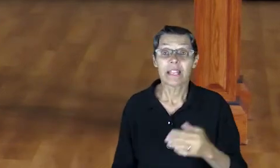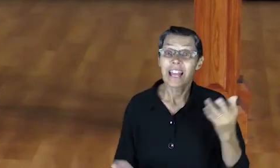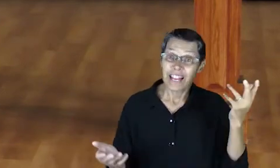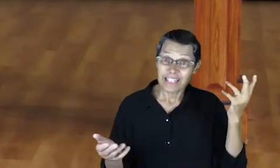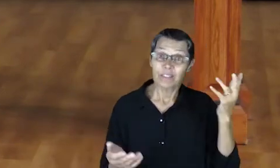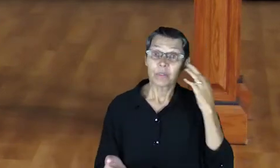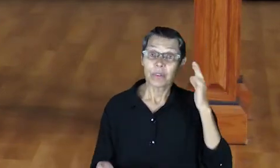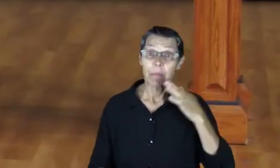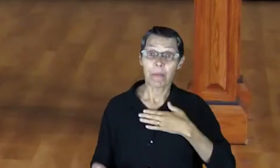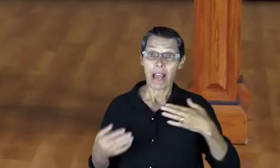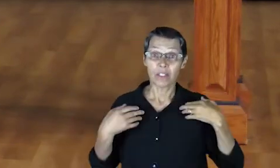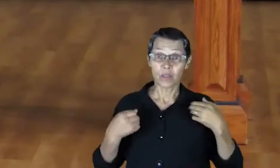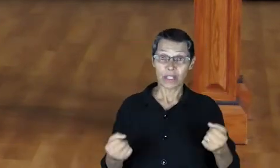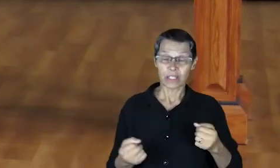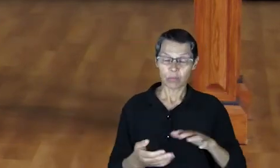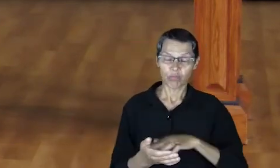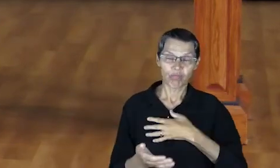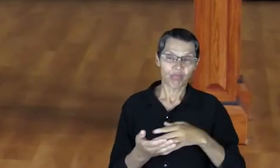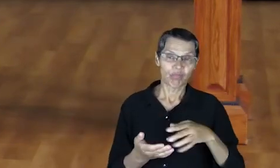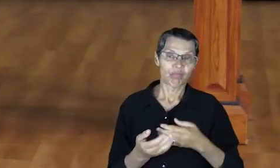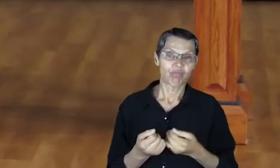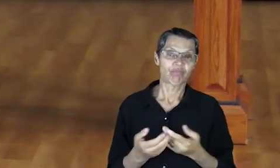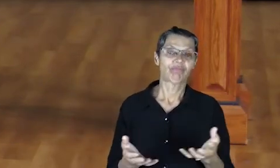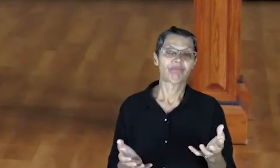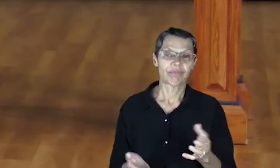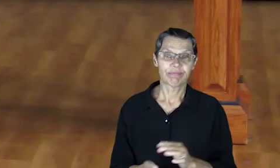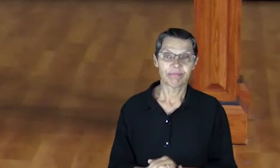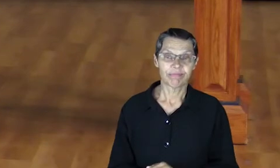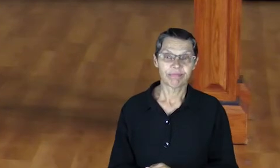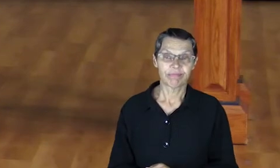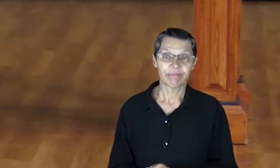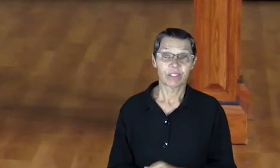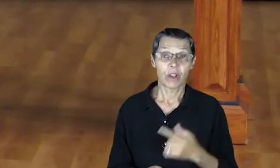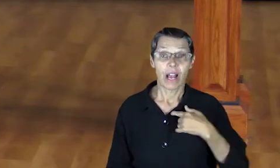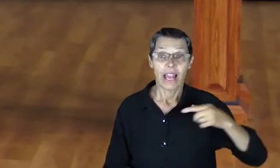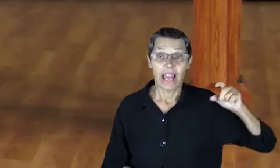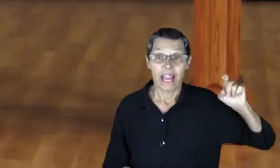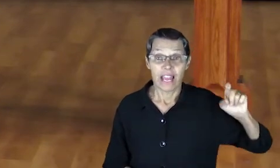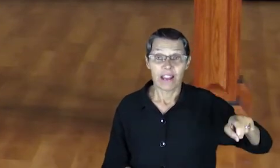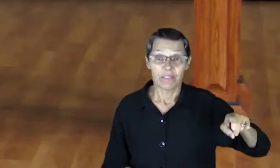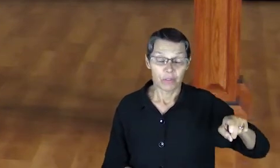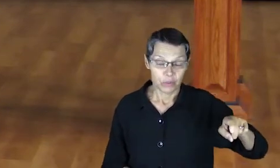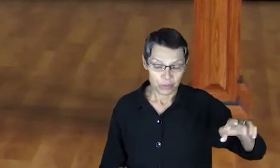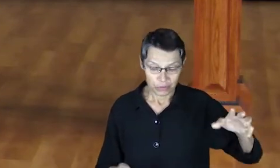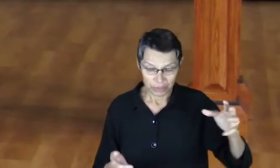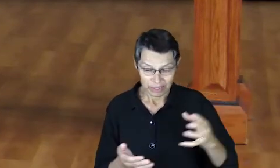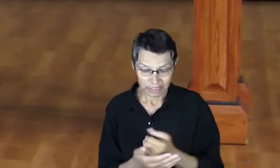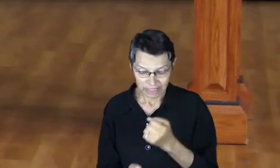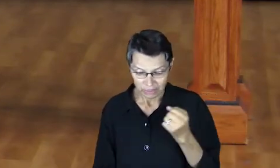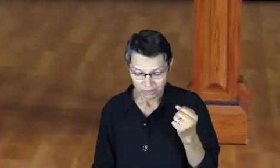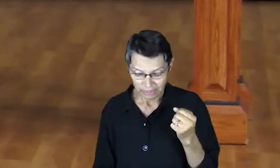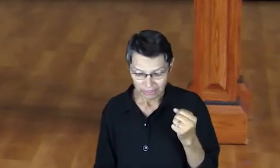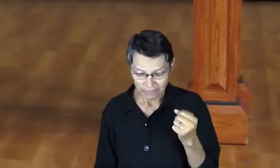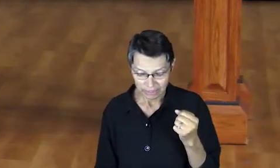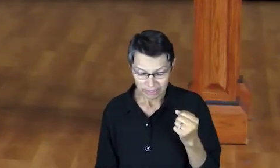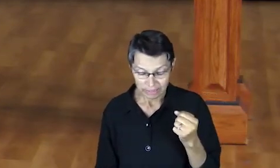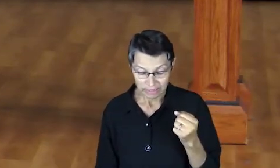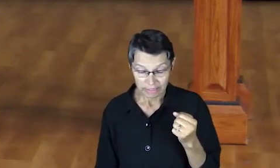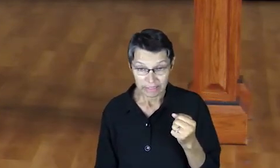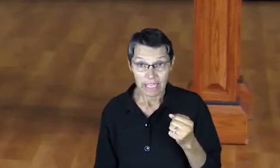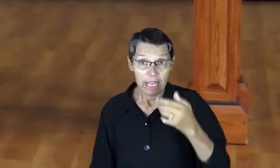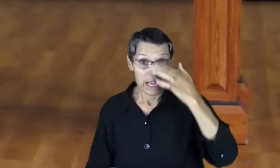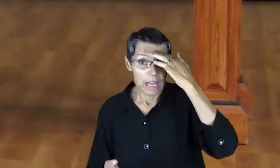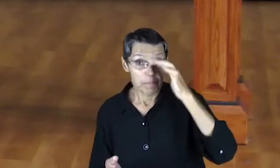That at some point, my strength will wear out. And so unless I take the risk